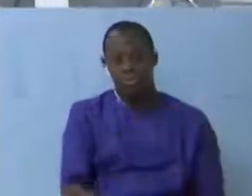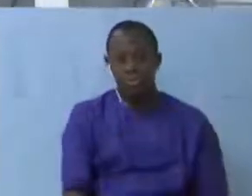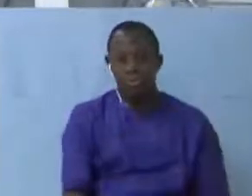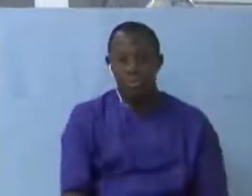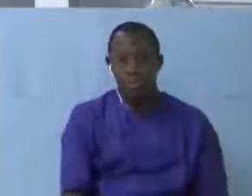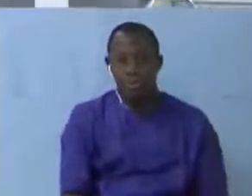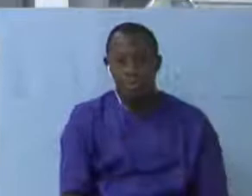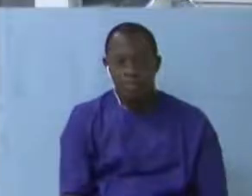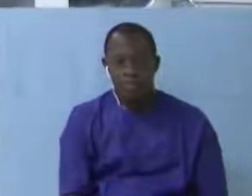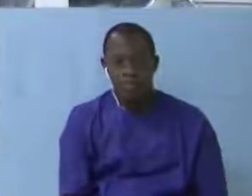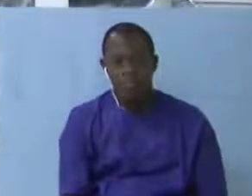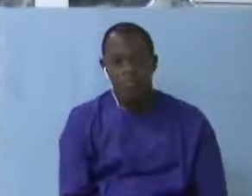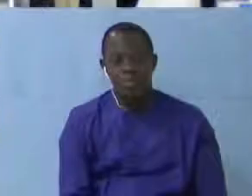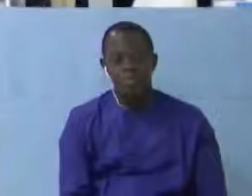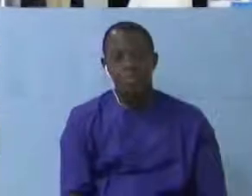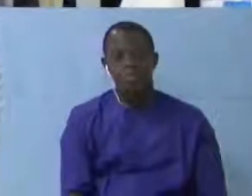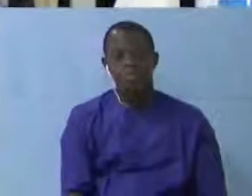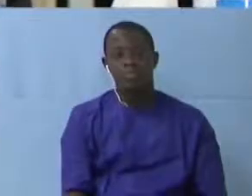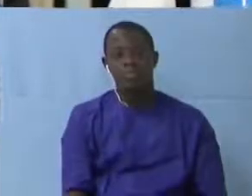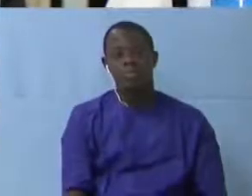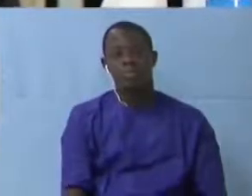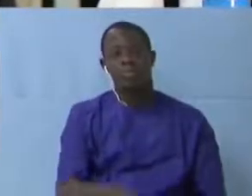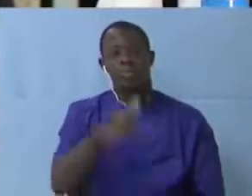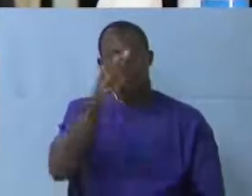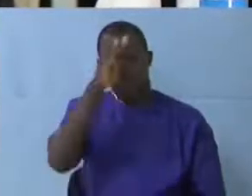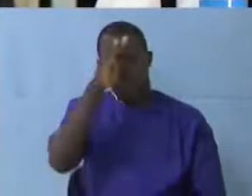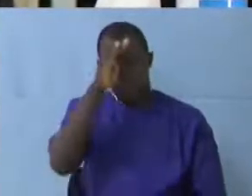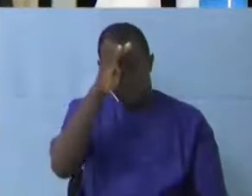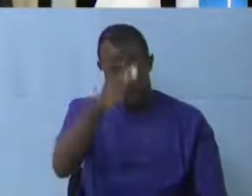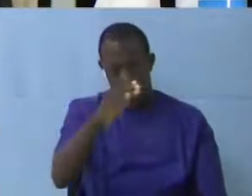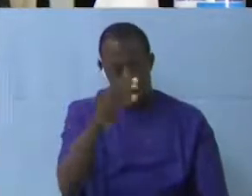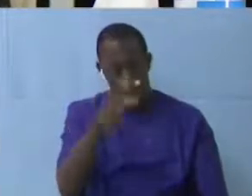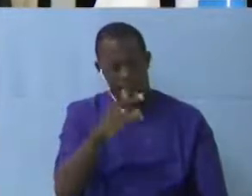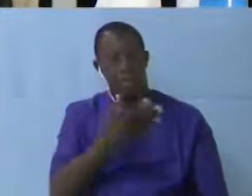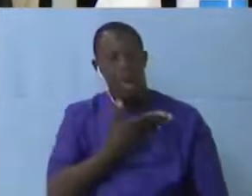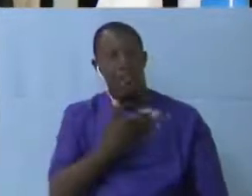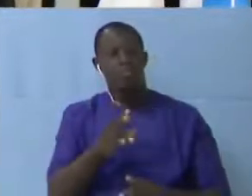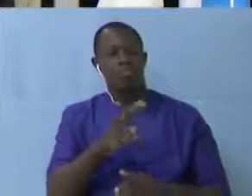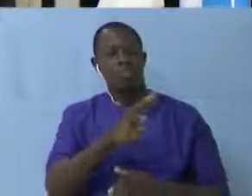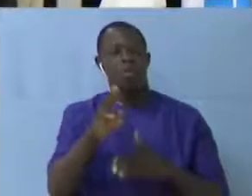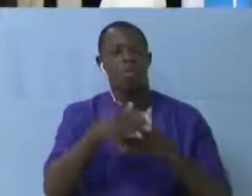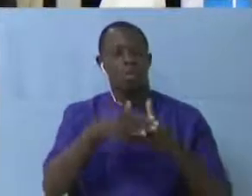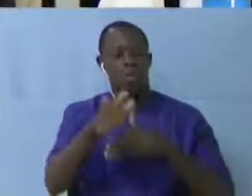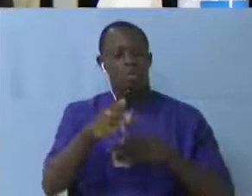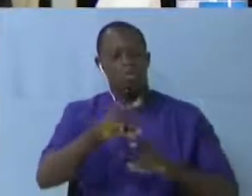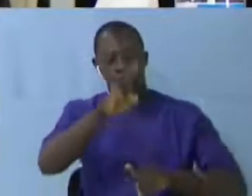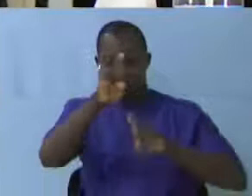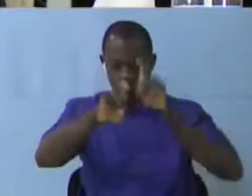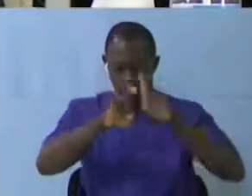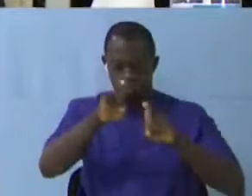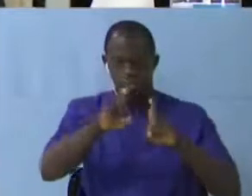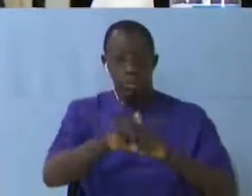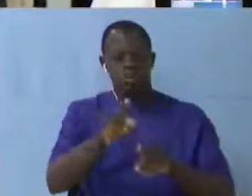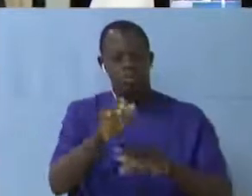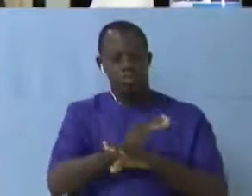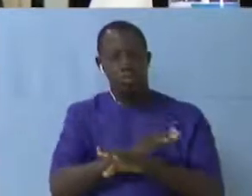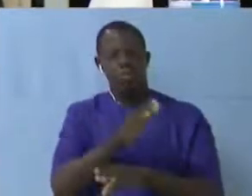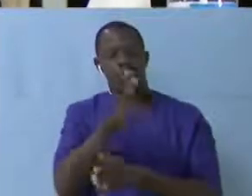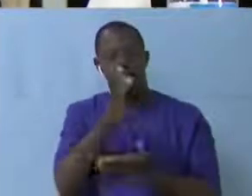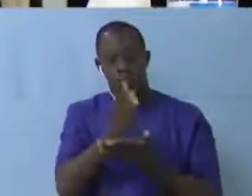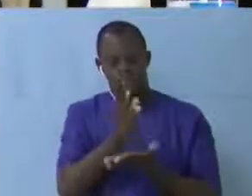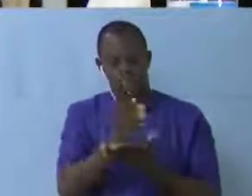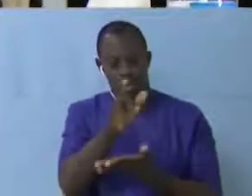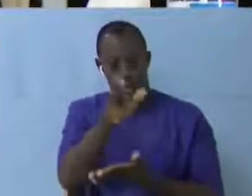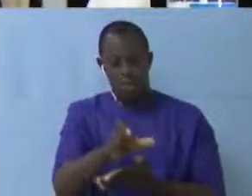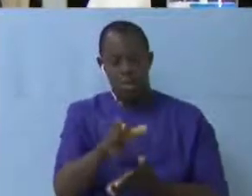Thank you. There are no further questions. Before witness takes the floor to make